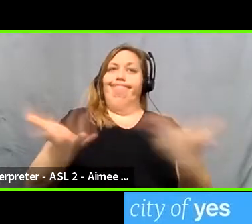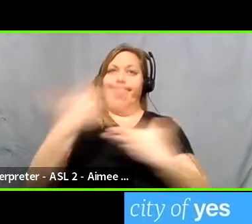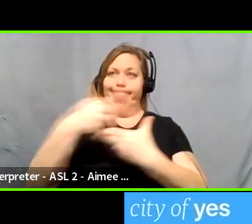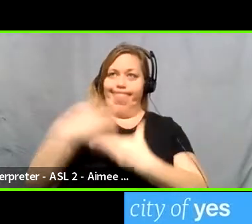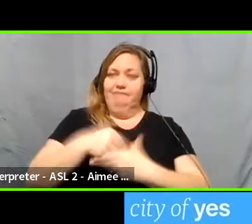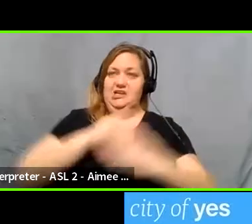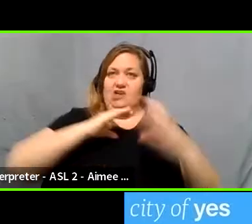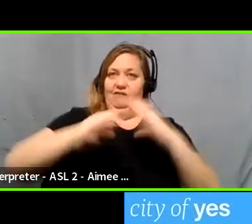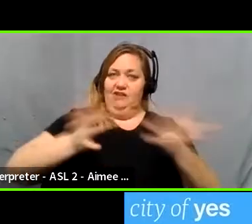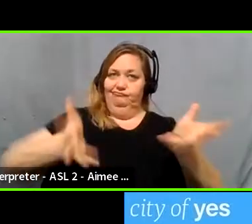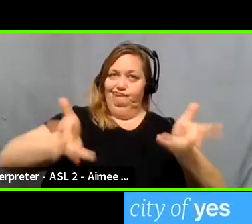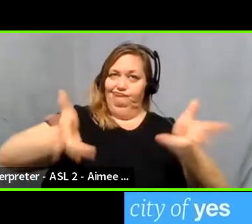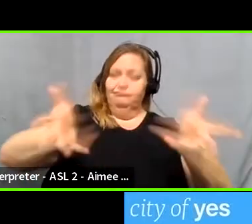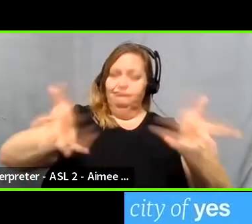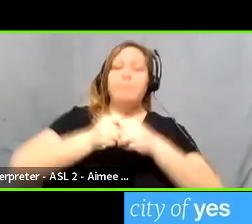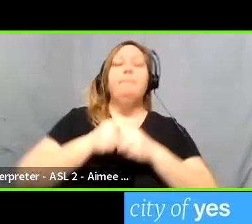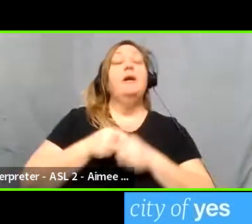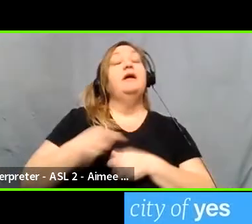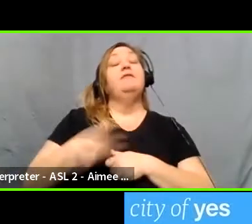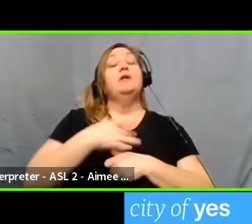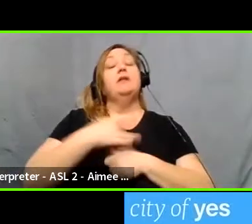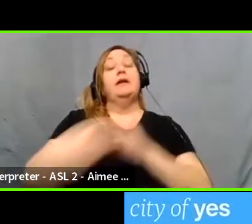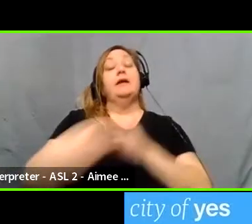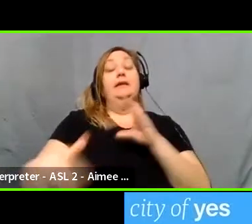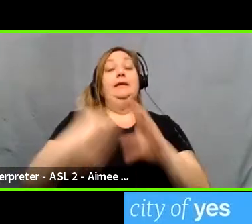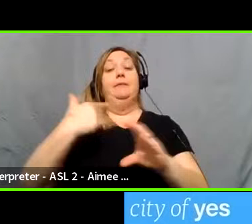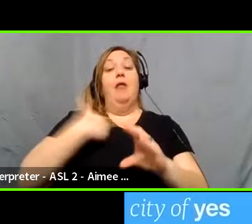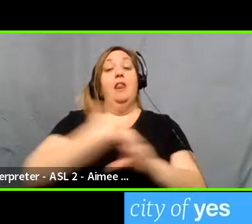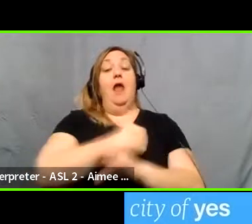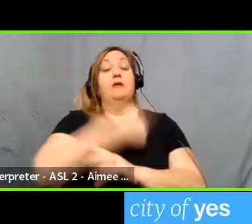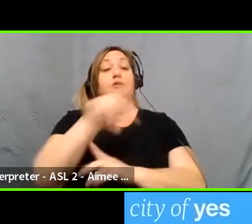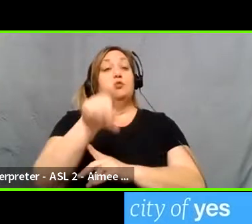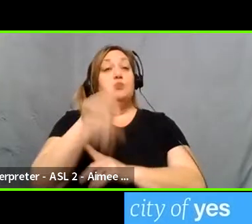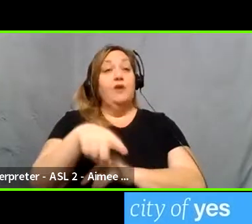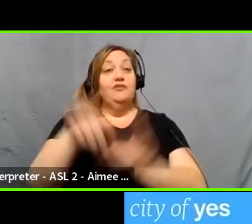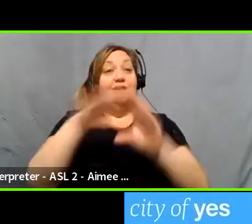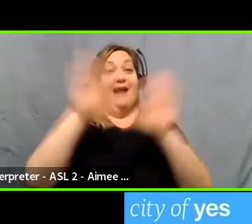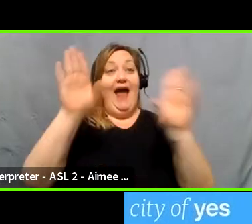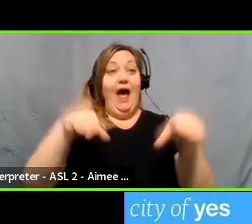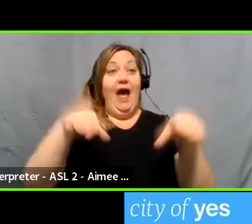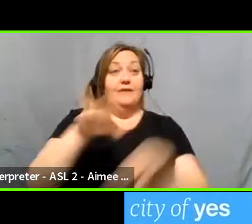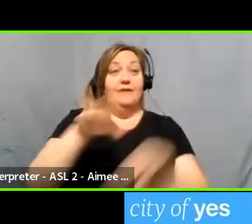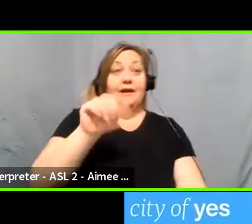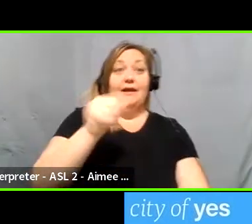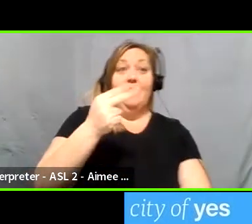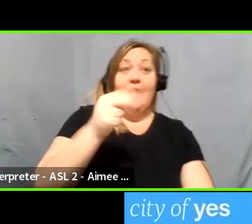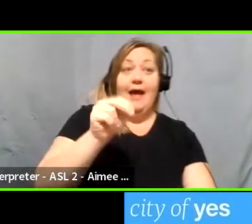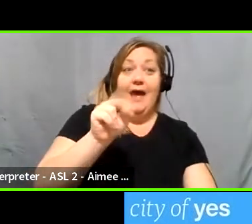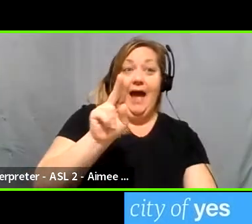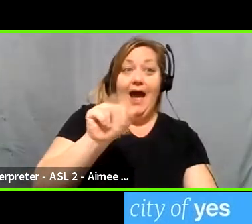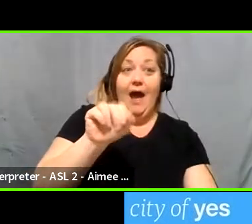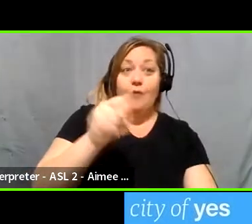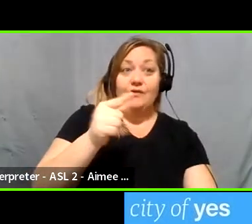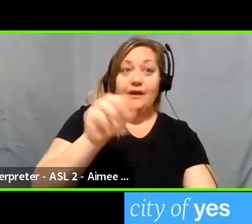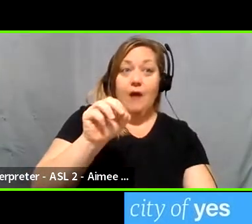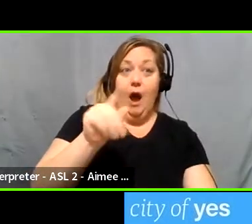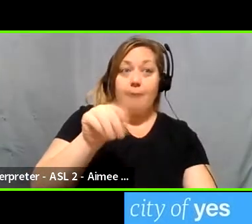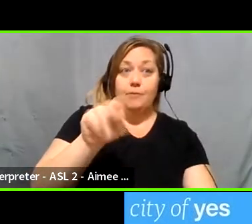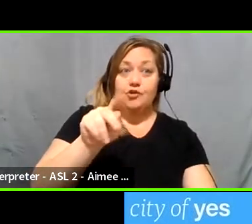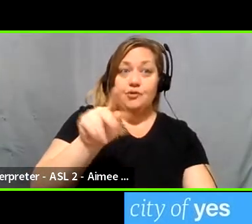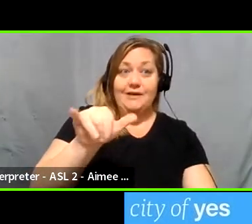but if you would like to email us questions, housingopportunityatplanning.nyc